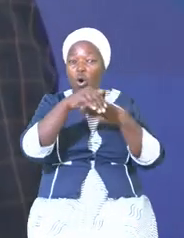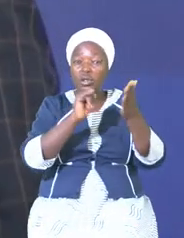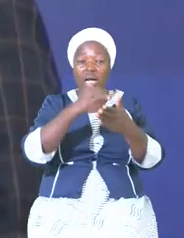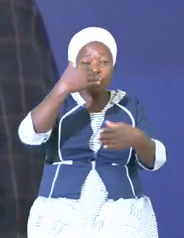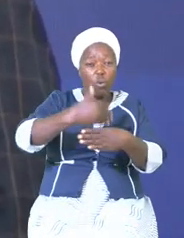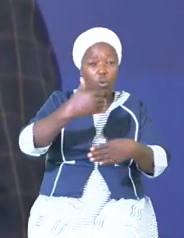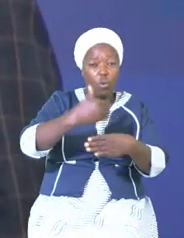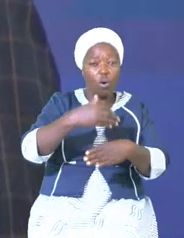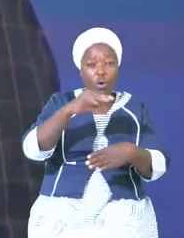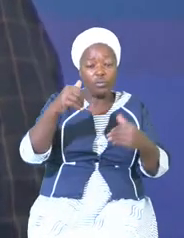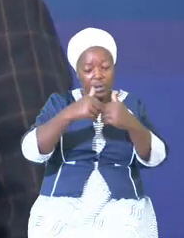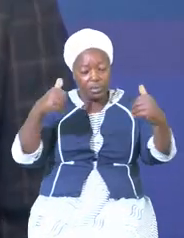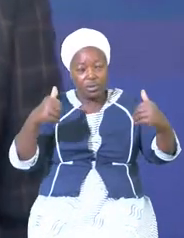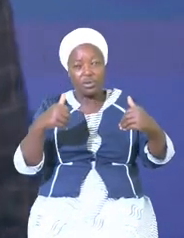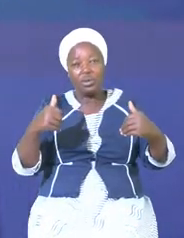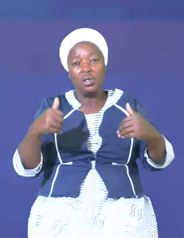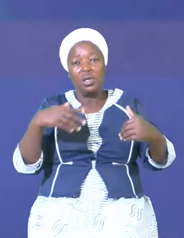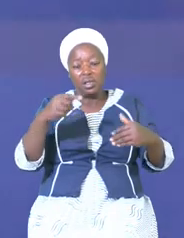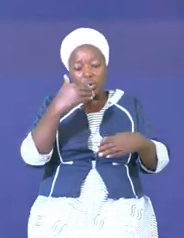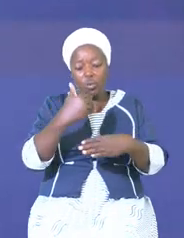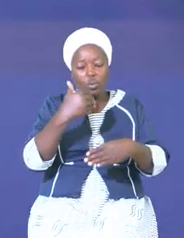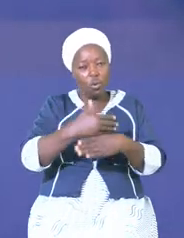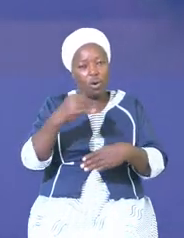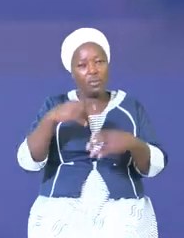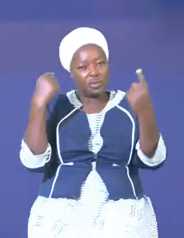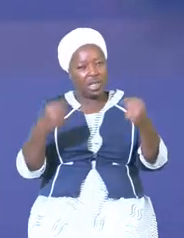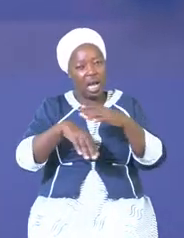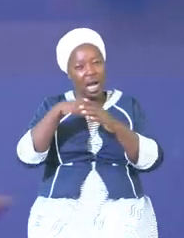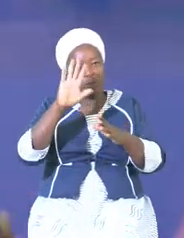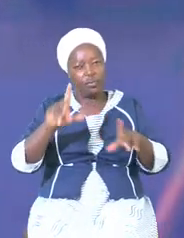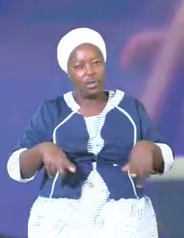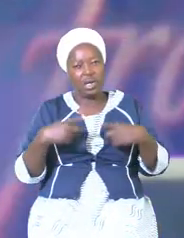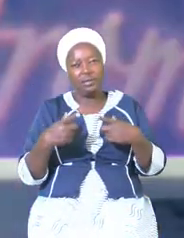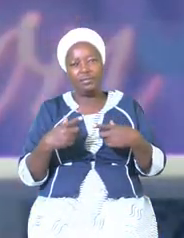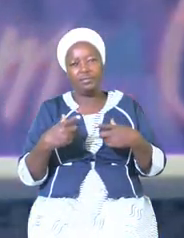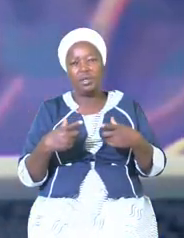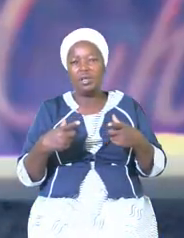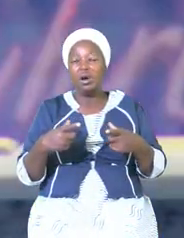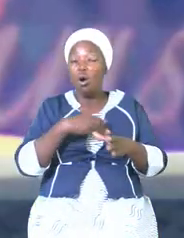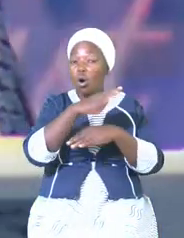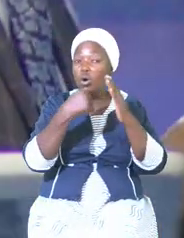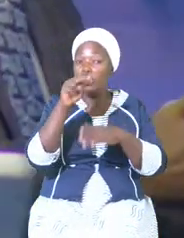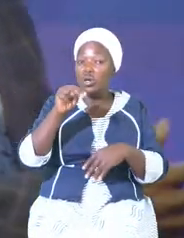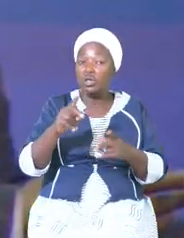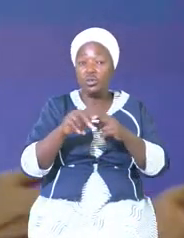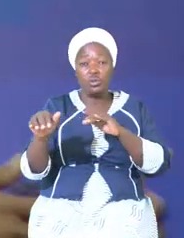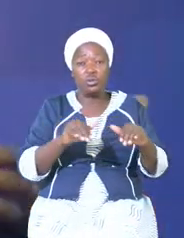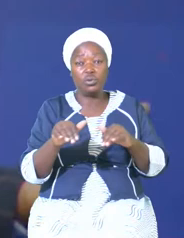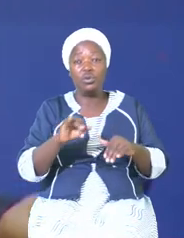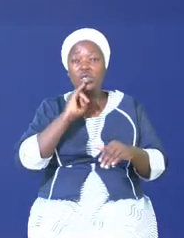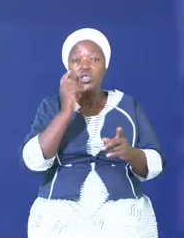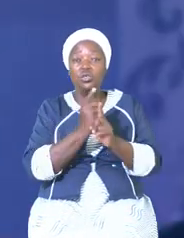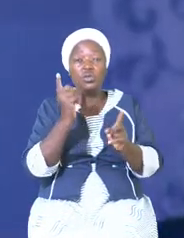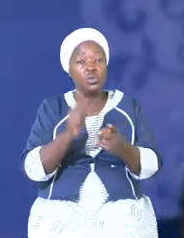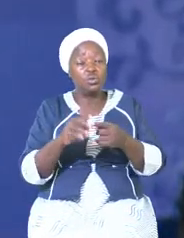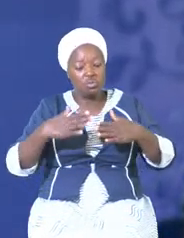of demarcation, the wall of sin, out of your life. All you need to do is to confess and